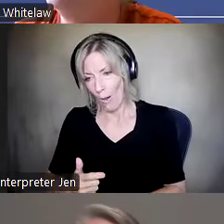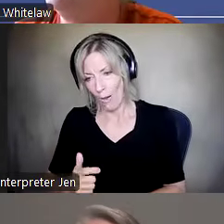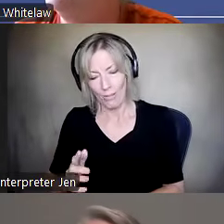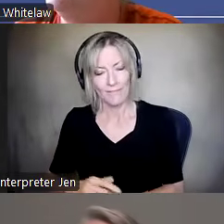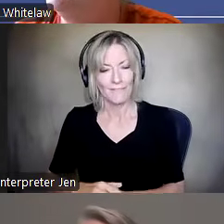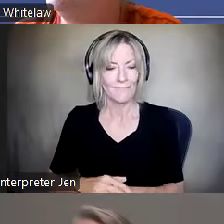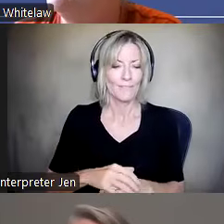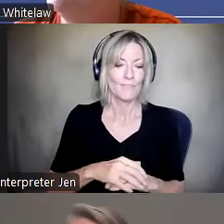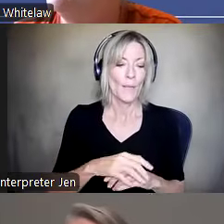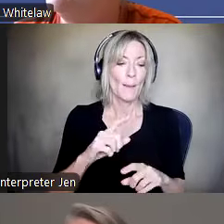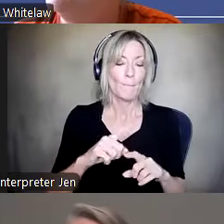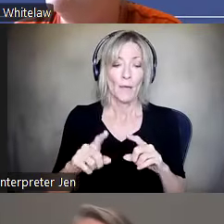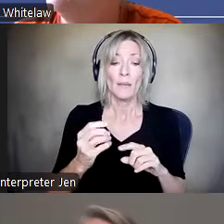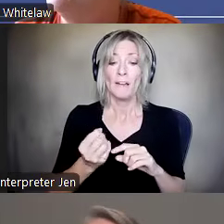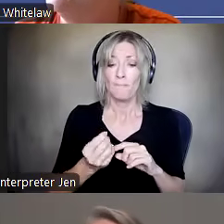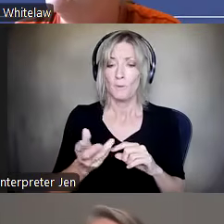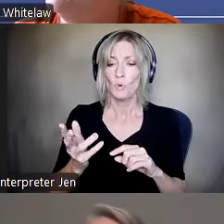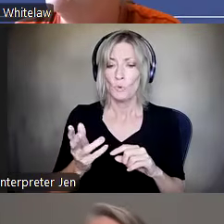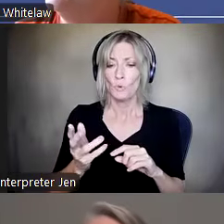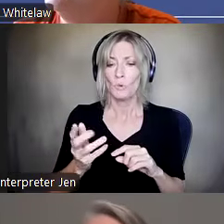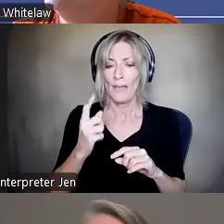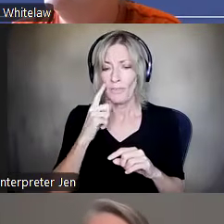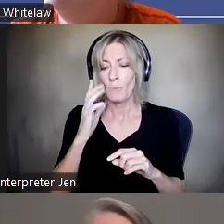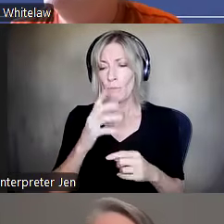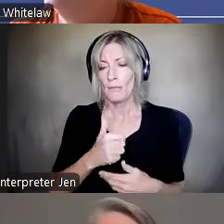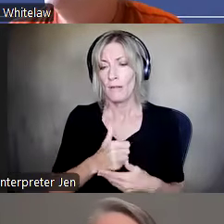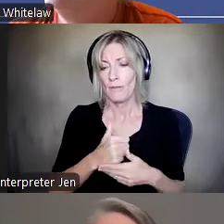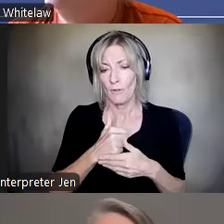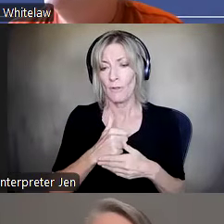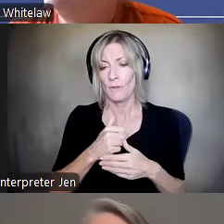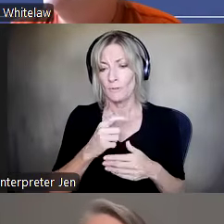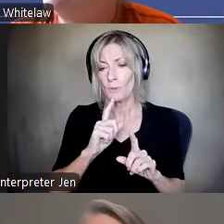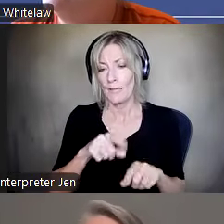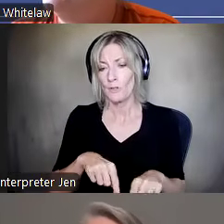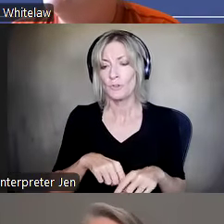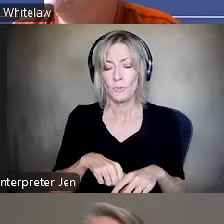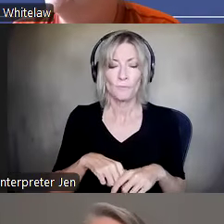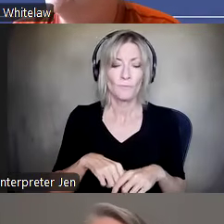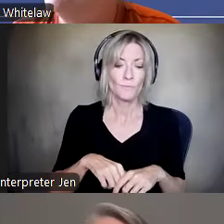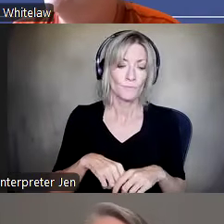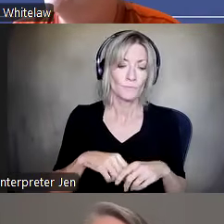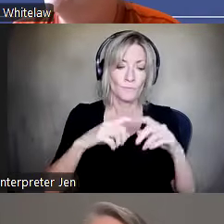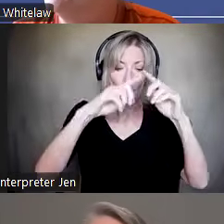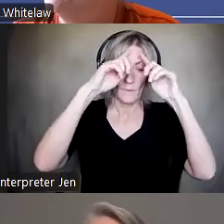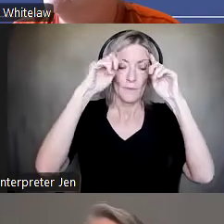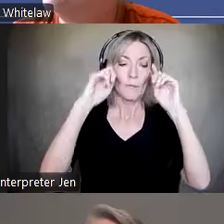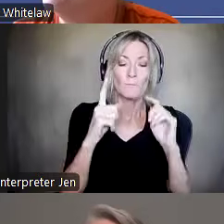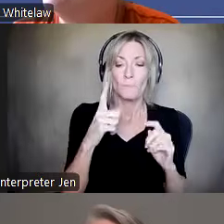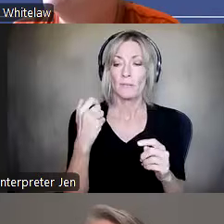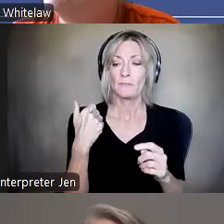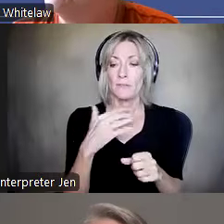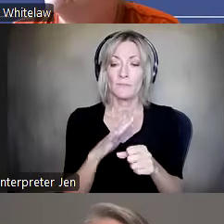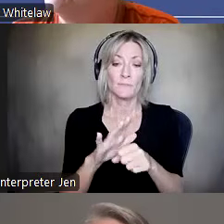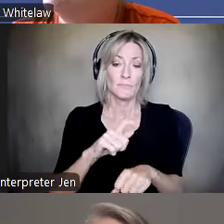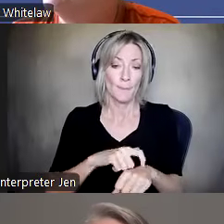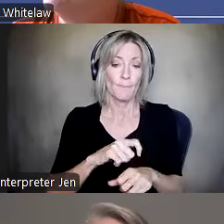those live, but there are a few that have come in that I think it would be helpful for us to go over now at the end since we have some time. And the